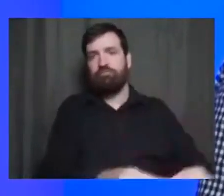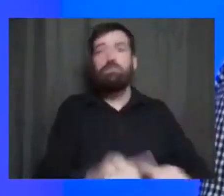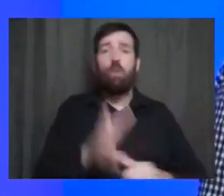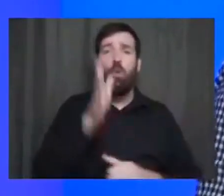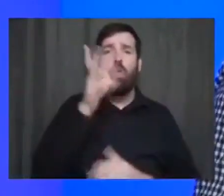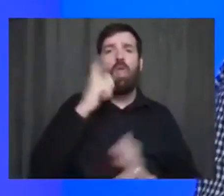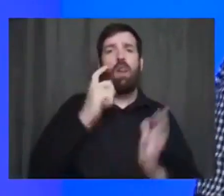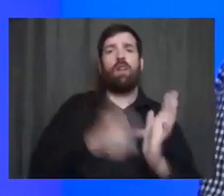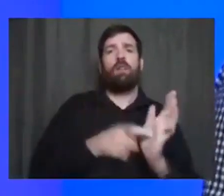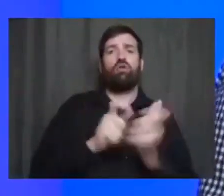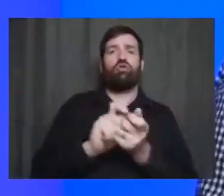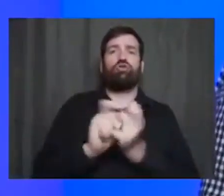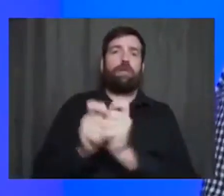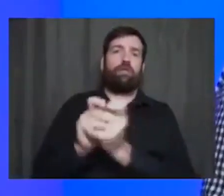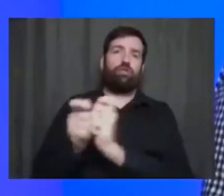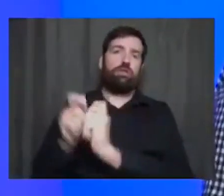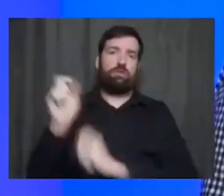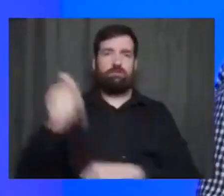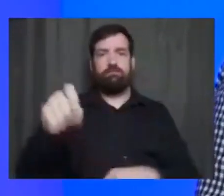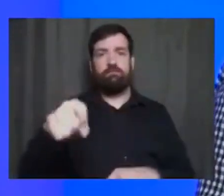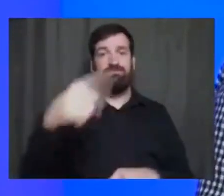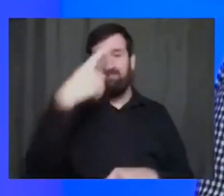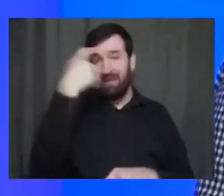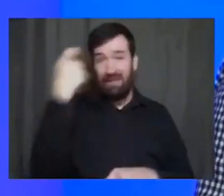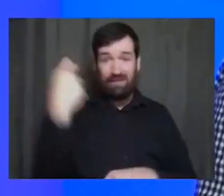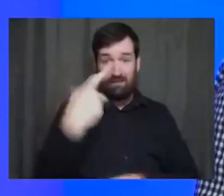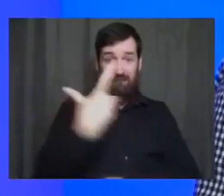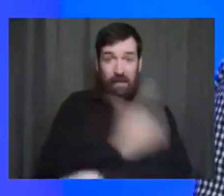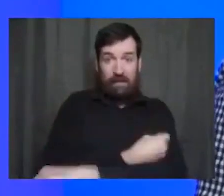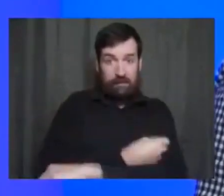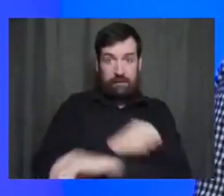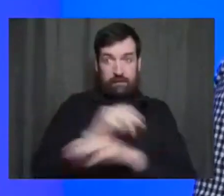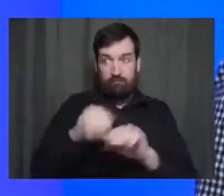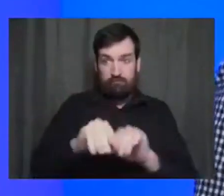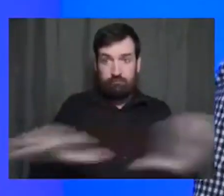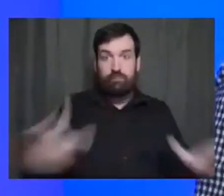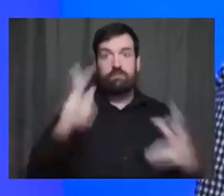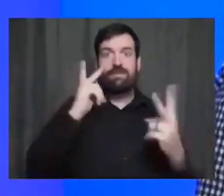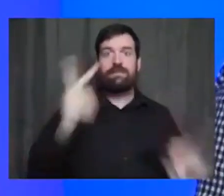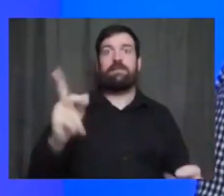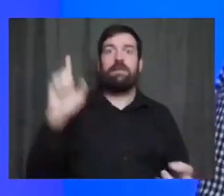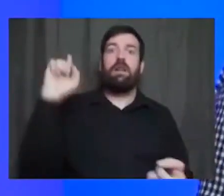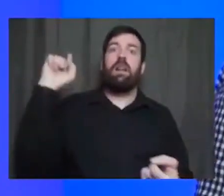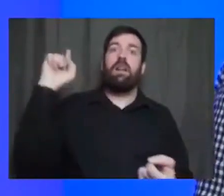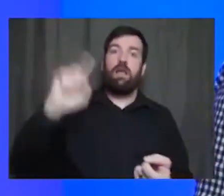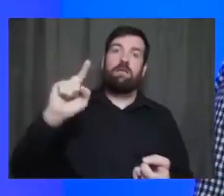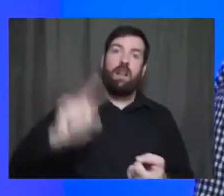respond to this. I mean, since the vaccines came out, we've been talking about we've seen less testing